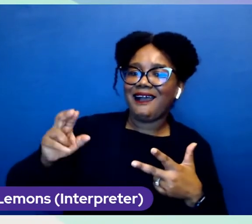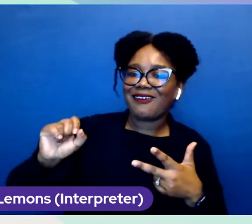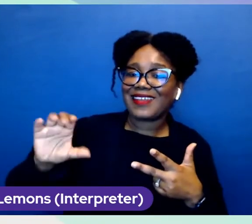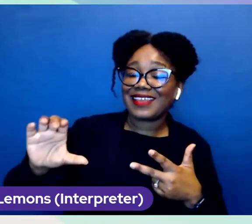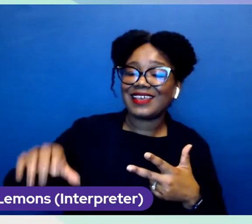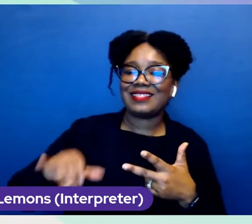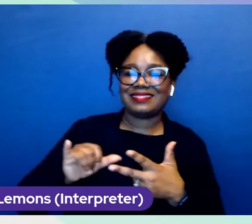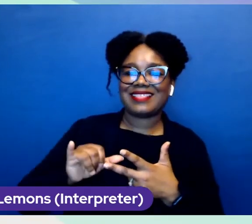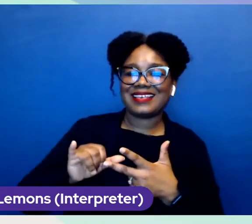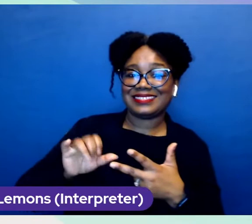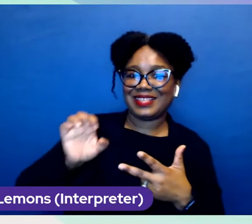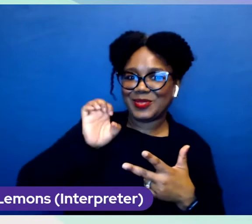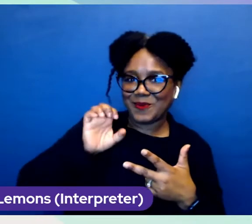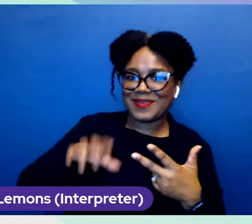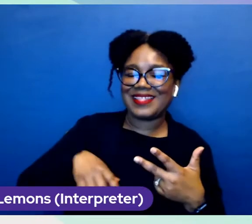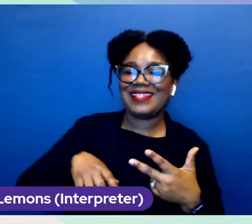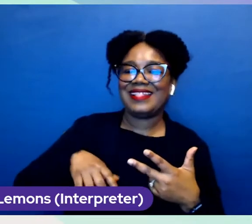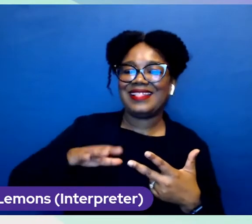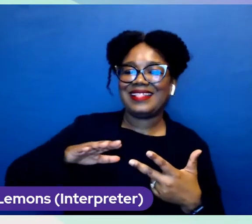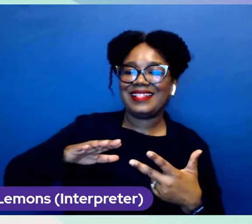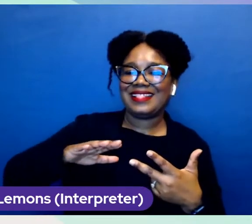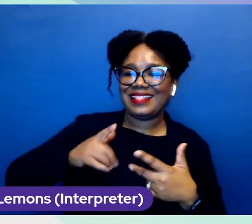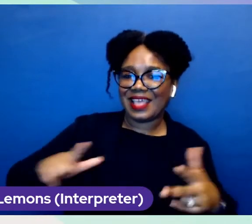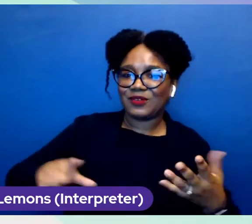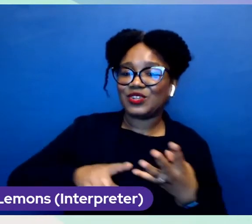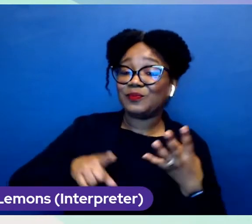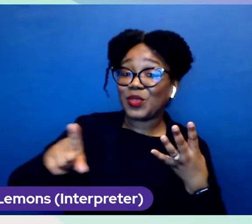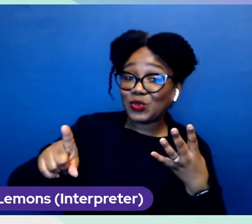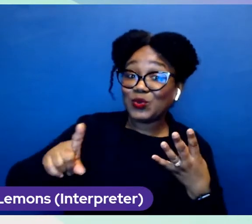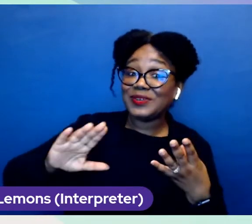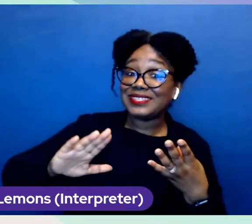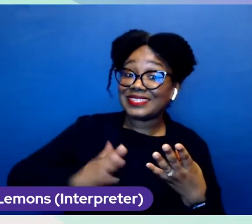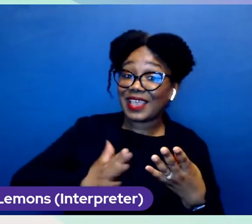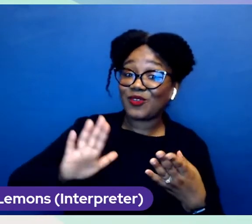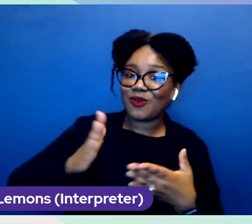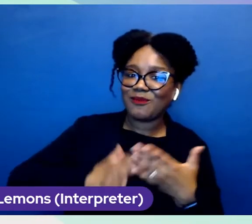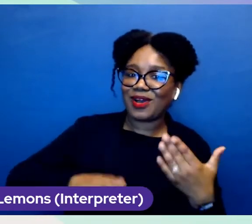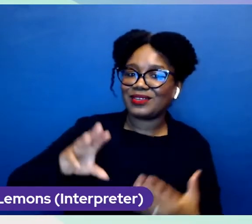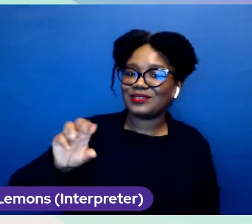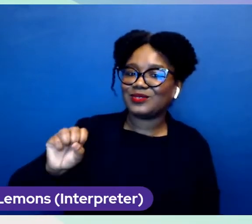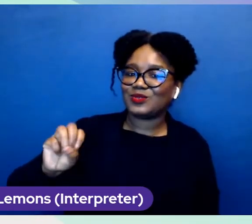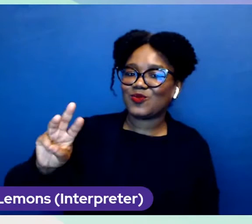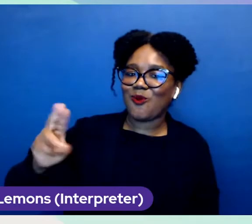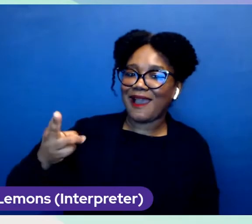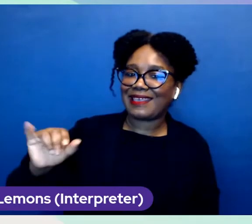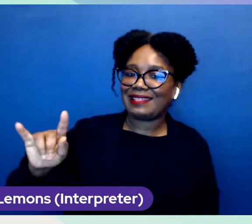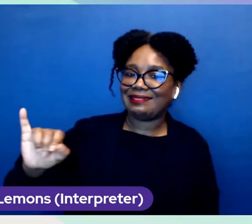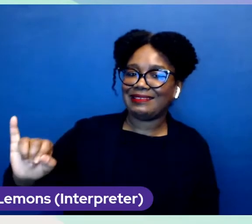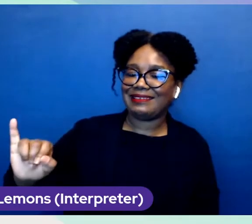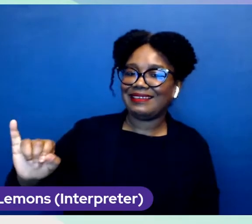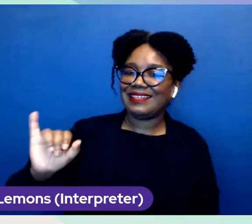And then Kasiva, you sang in Swahili, which is the language of East Africa, and primarily in Kenya, where you